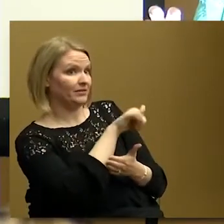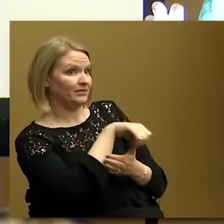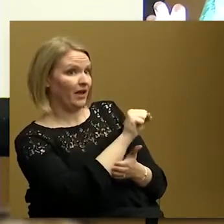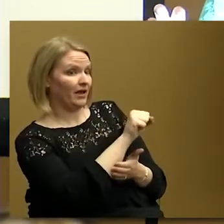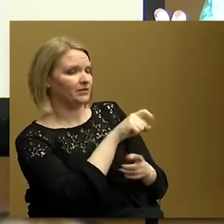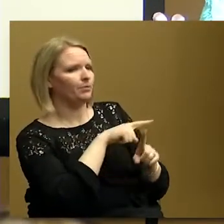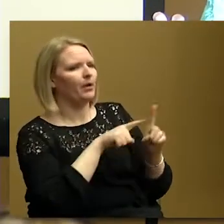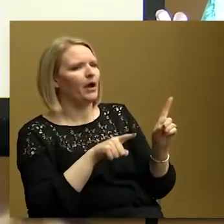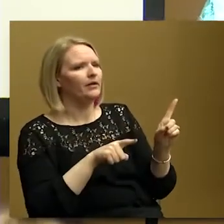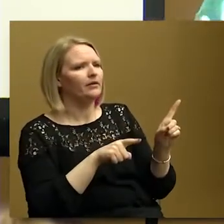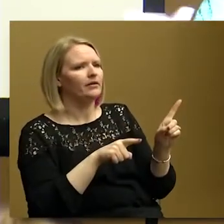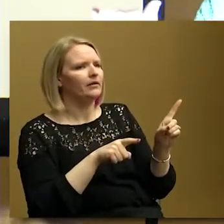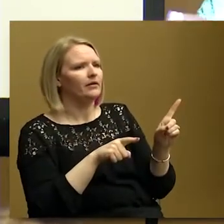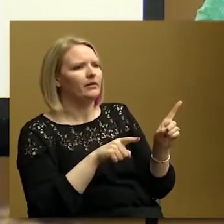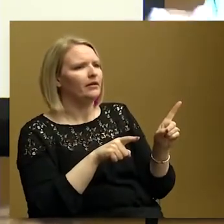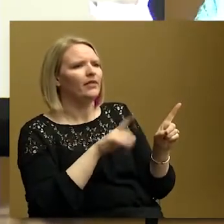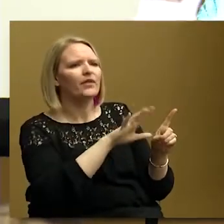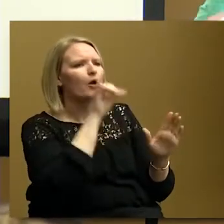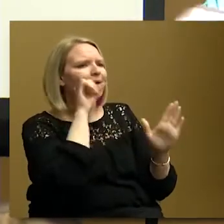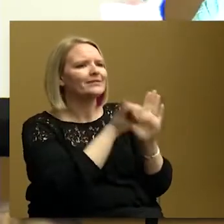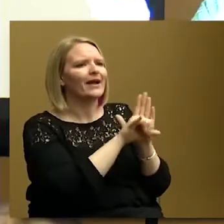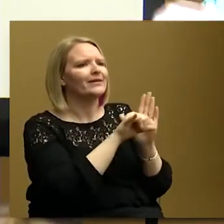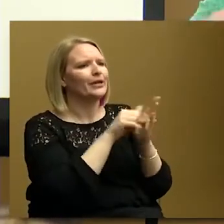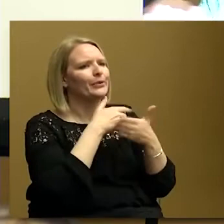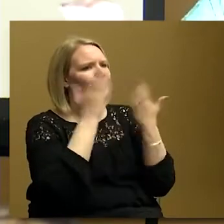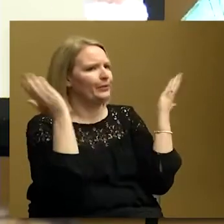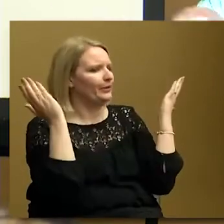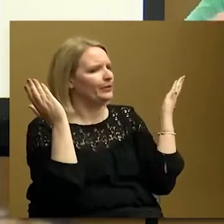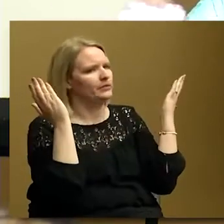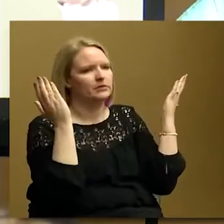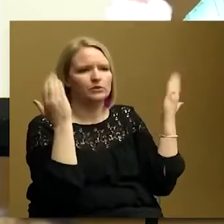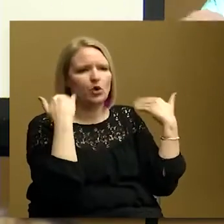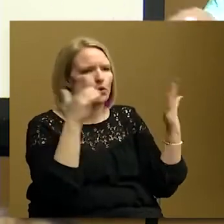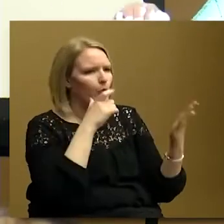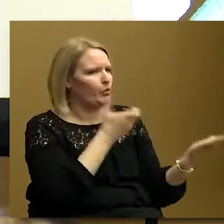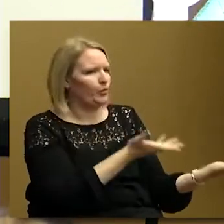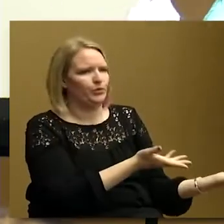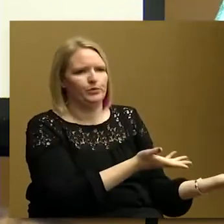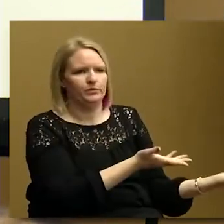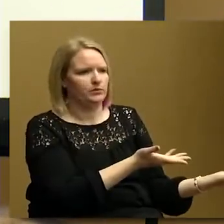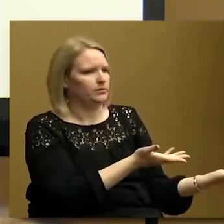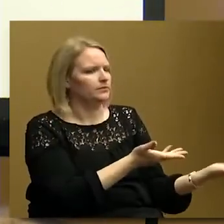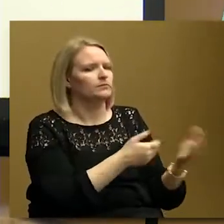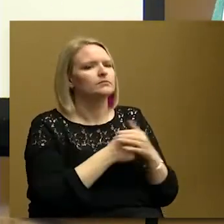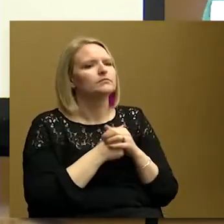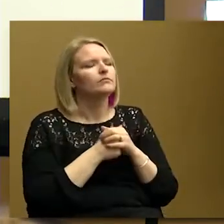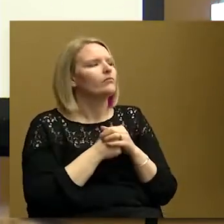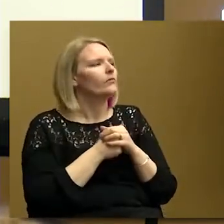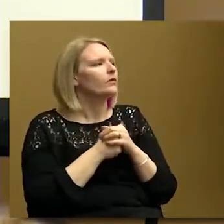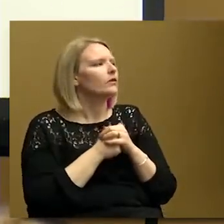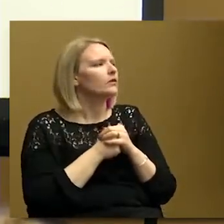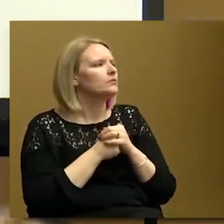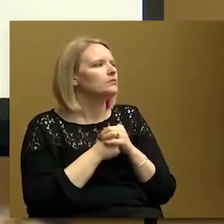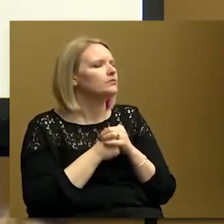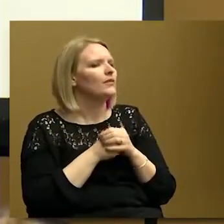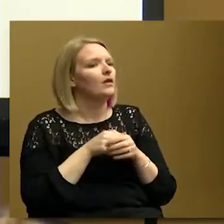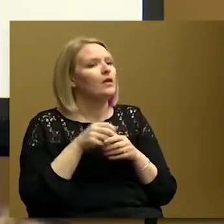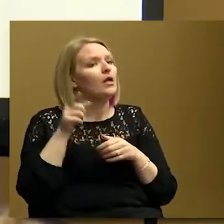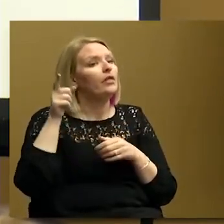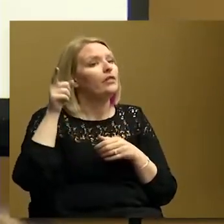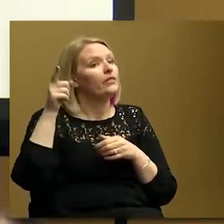this, there's no way that they're identifying any of who it is, what they're doing it is for